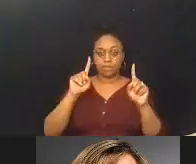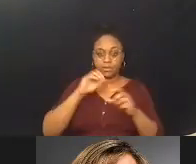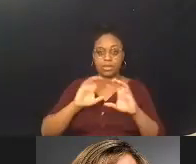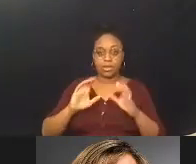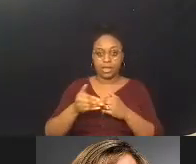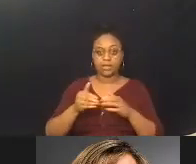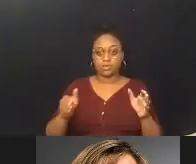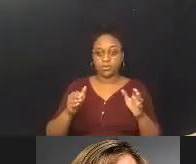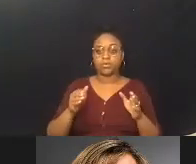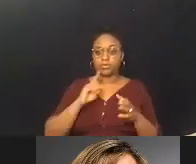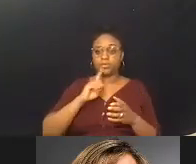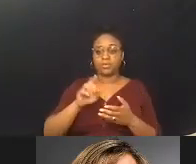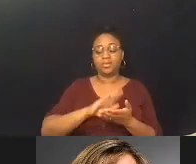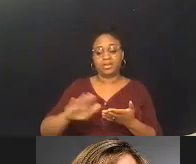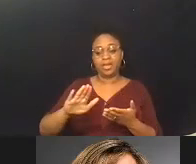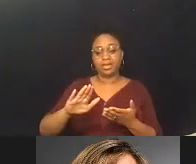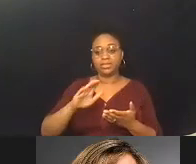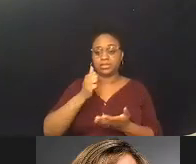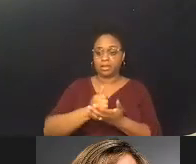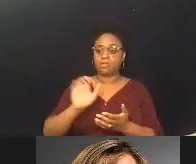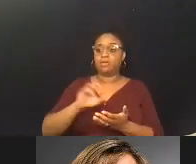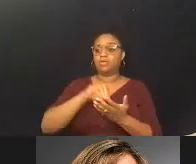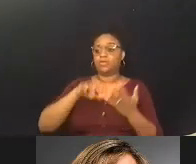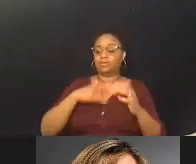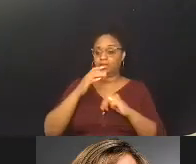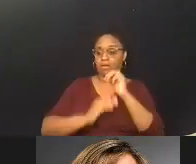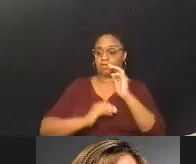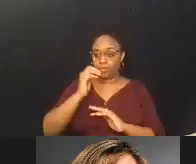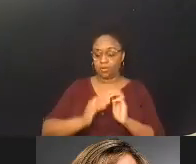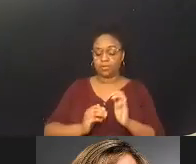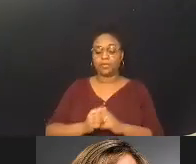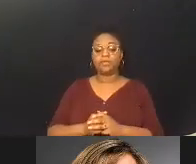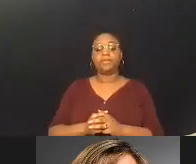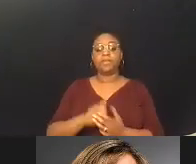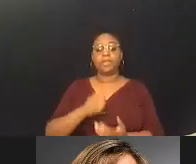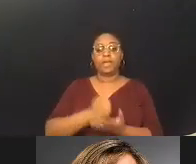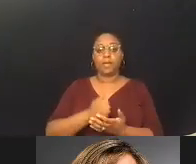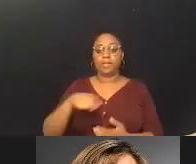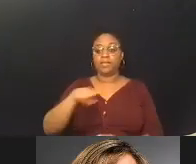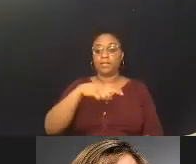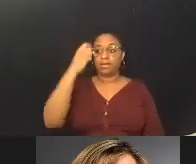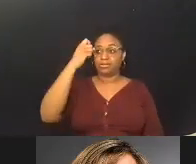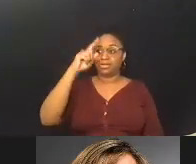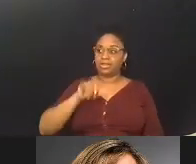long way in helping them feel comfortable, and helping them understand that you see them.